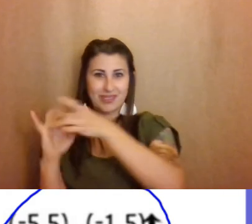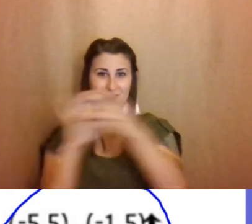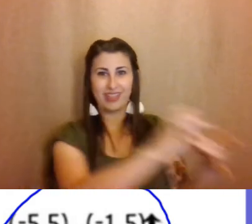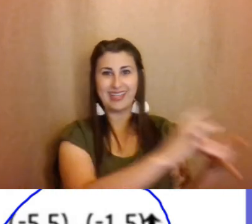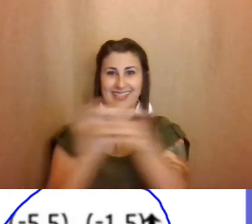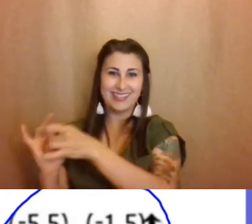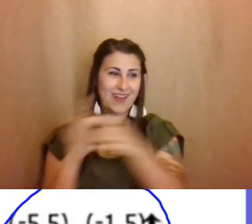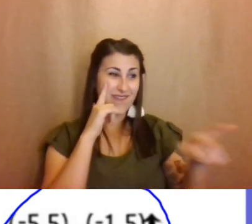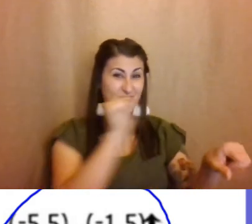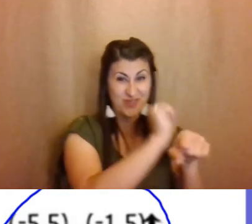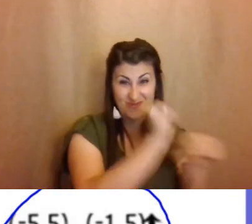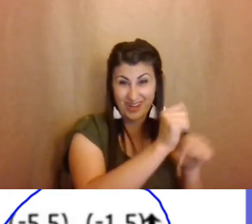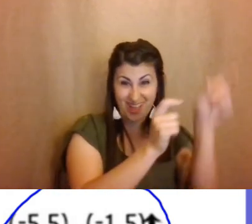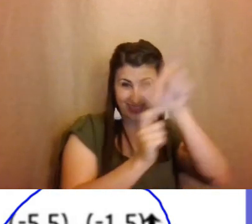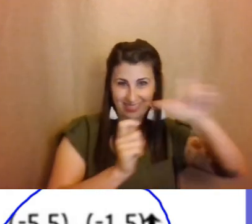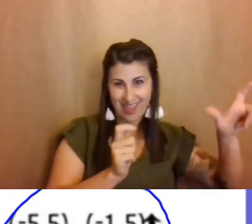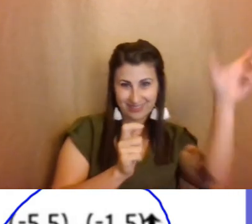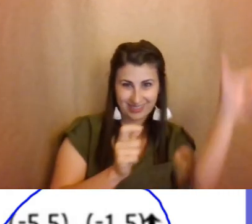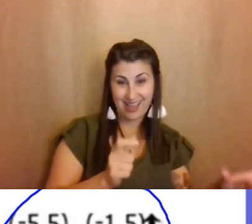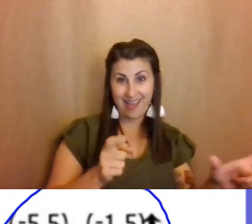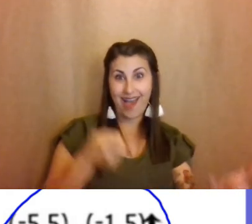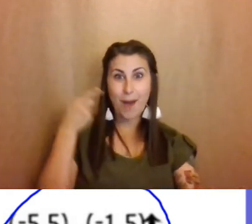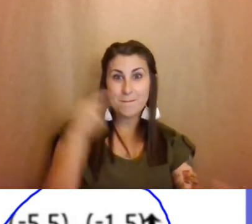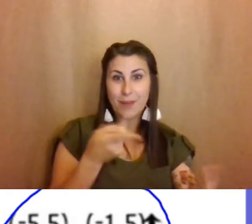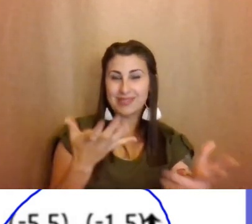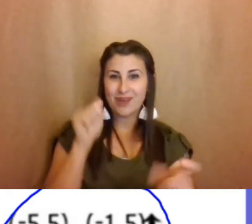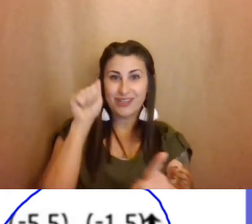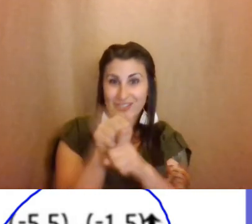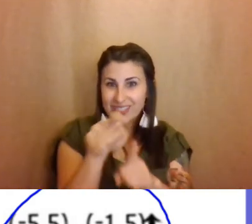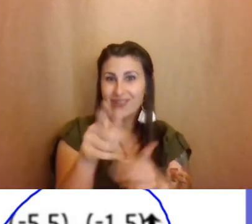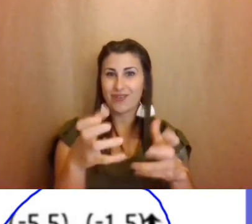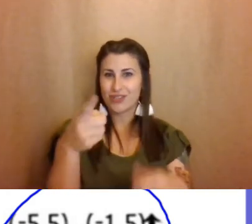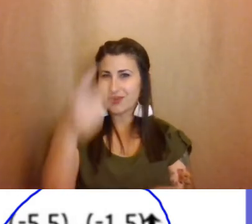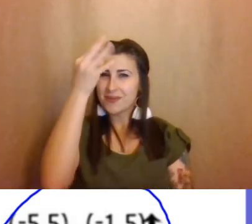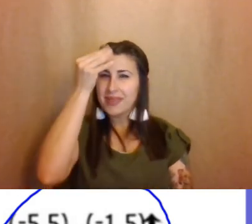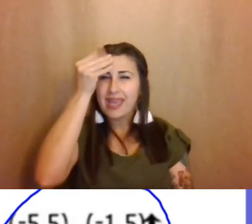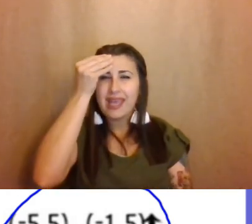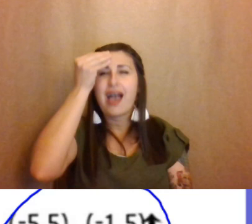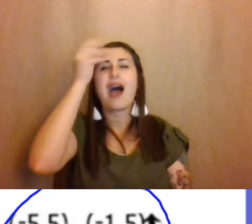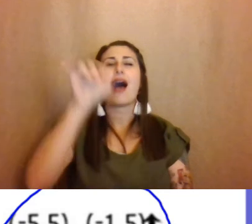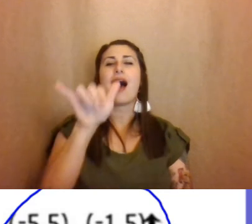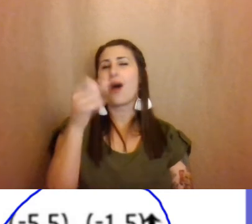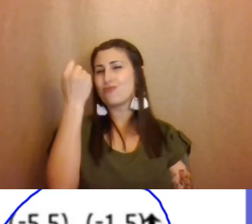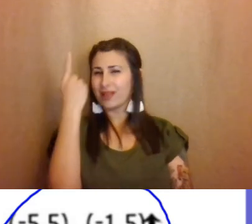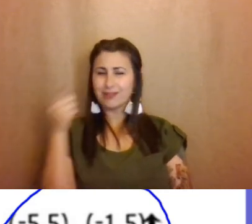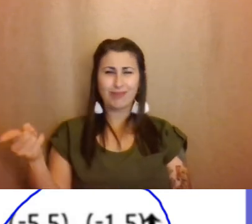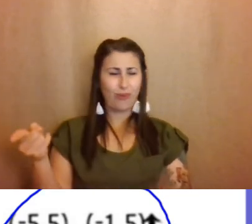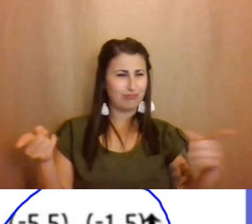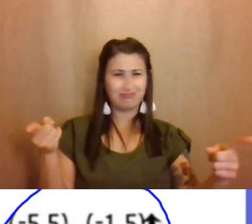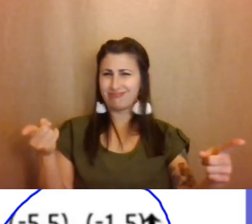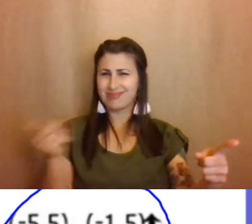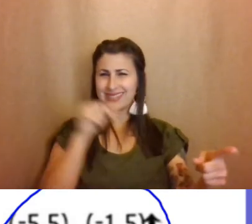this side on purpose. All right? I wanted you to have that thinking in your head and realize, wait a minute, what's going on here?